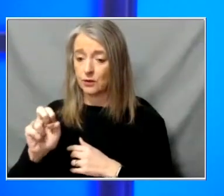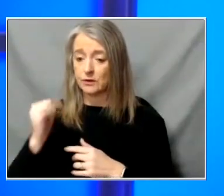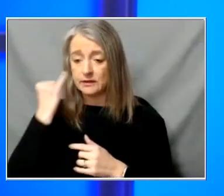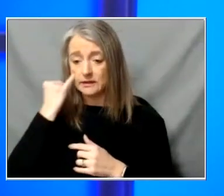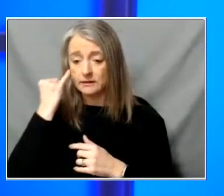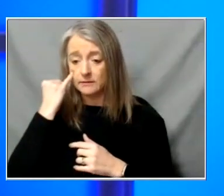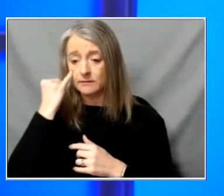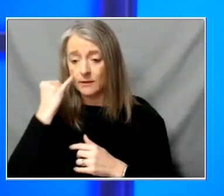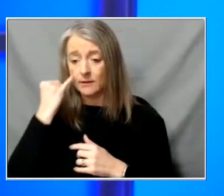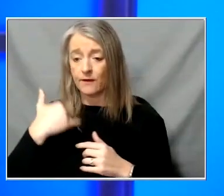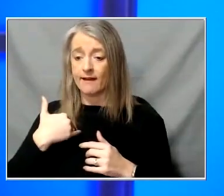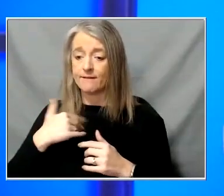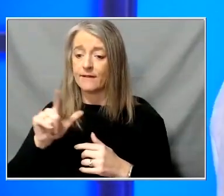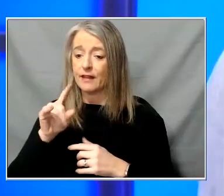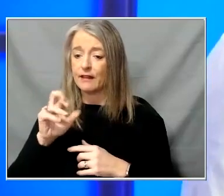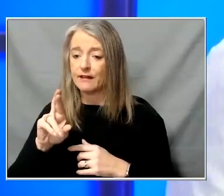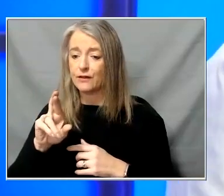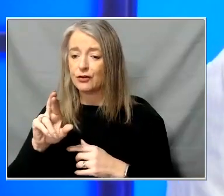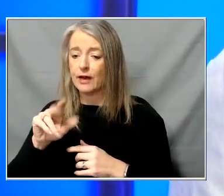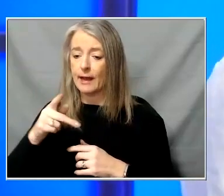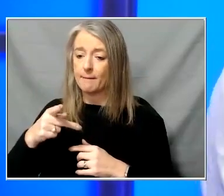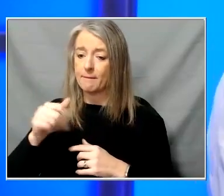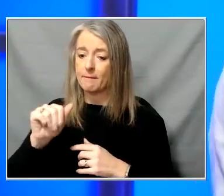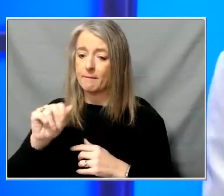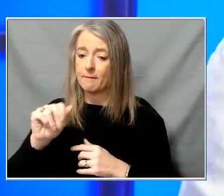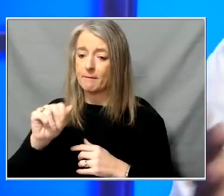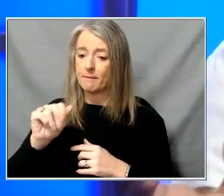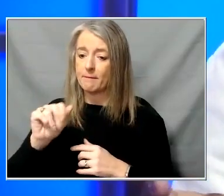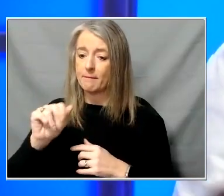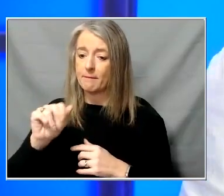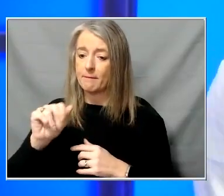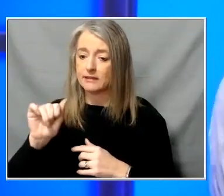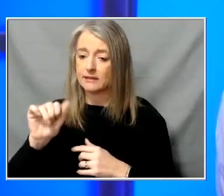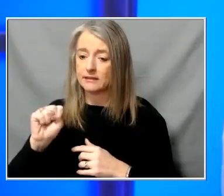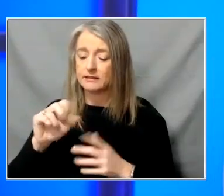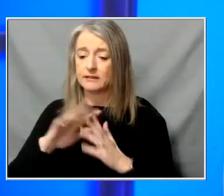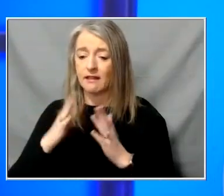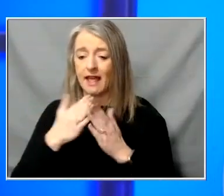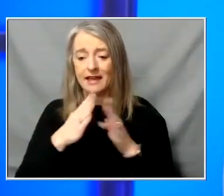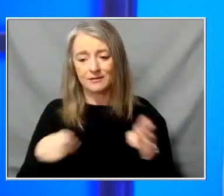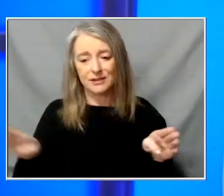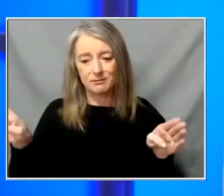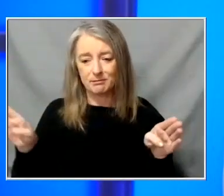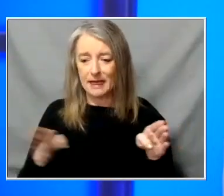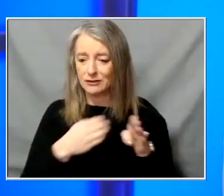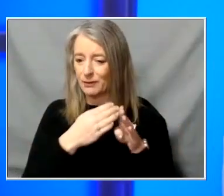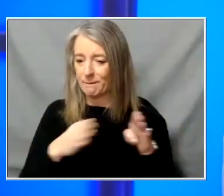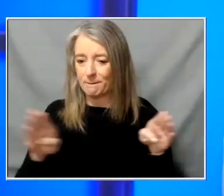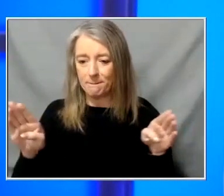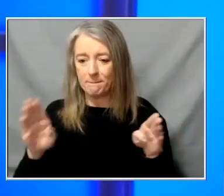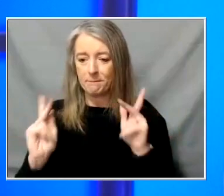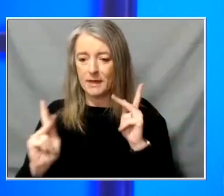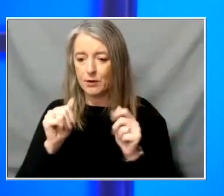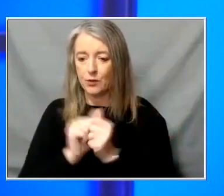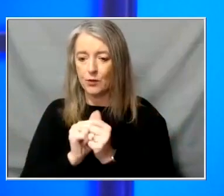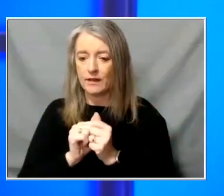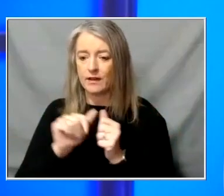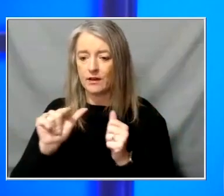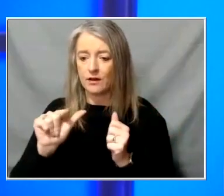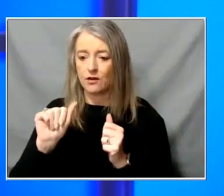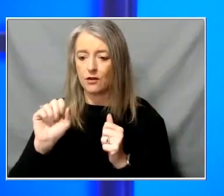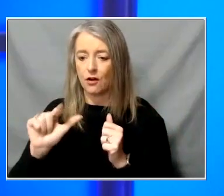has occurred as well, and that is the vast majority of spread of this disease at this point. Teresa wants to know, do you always need to go to the hospital, Dr.